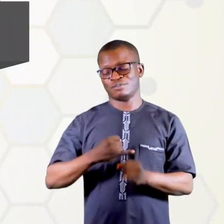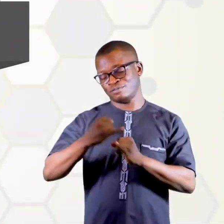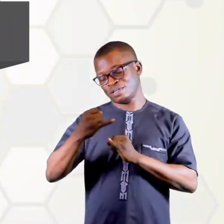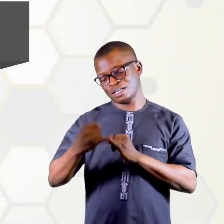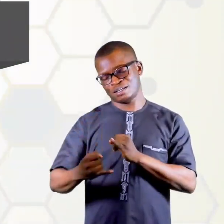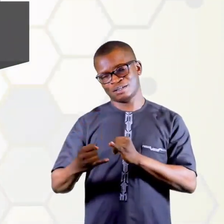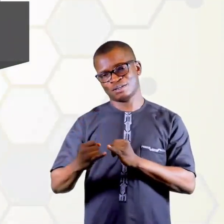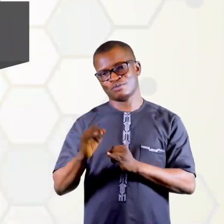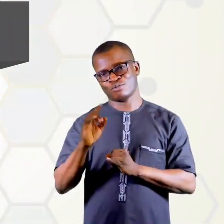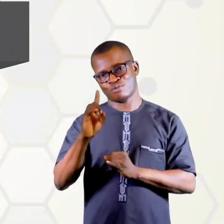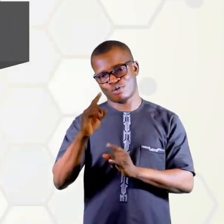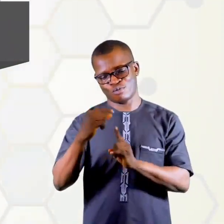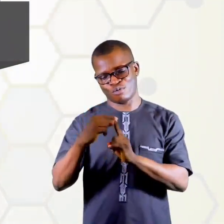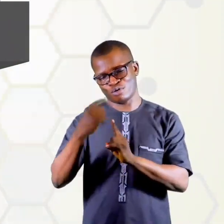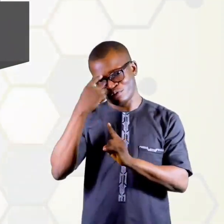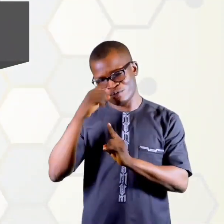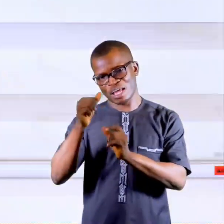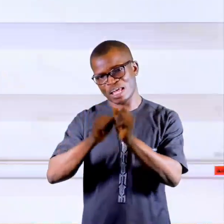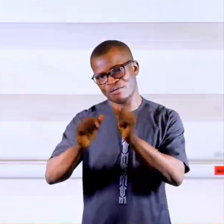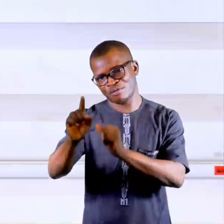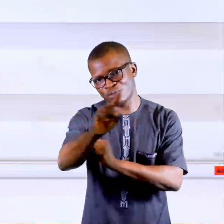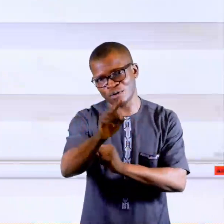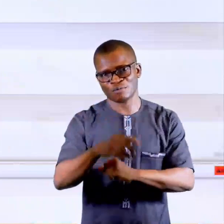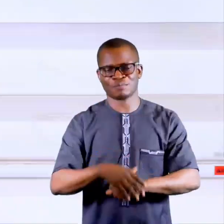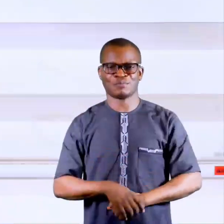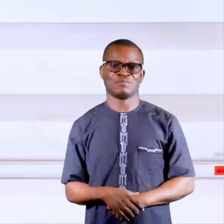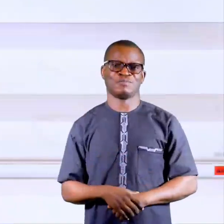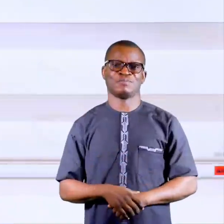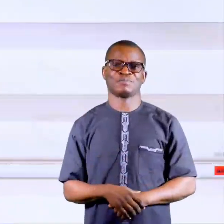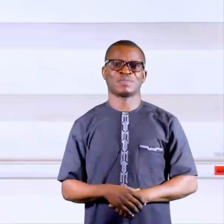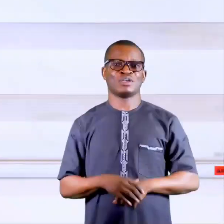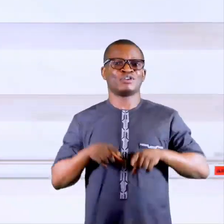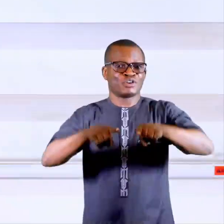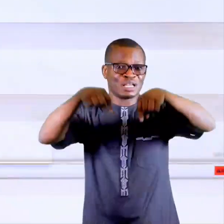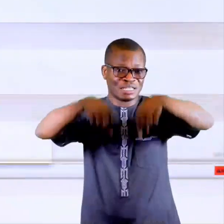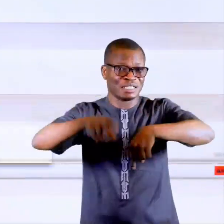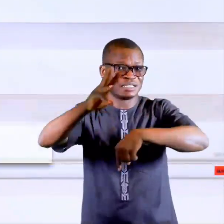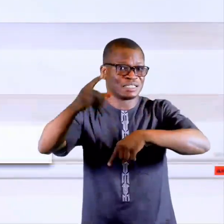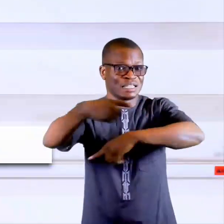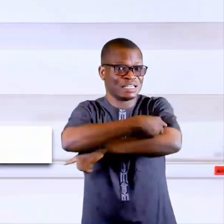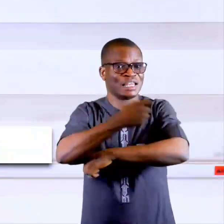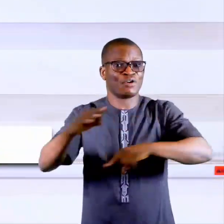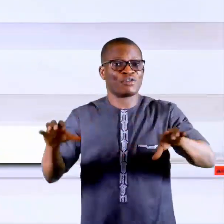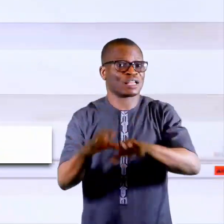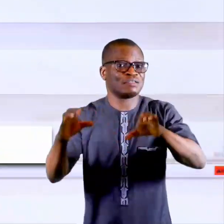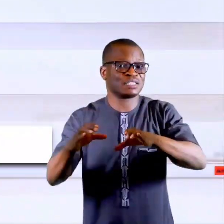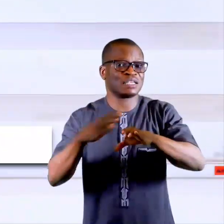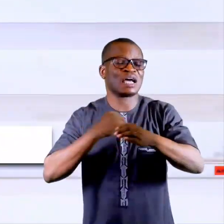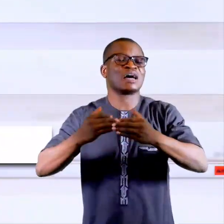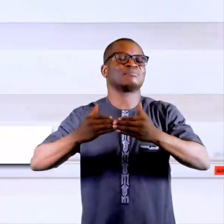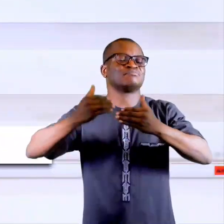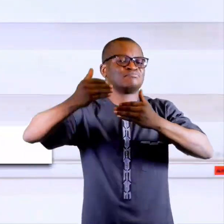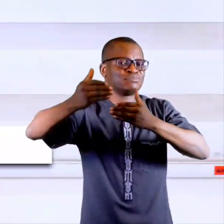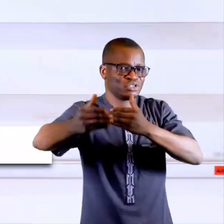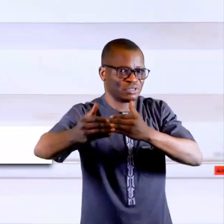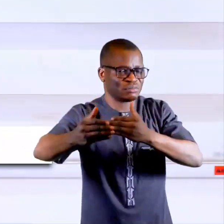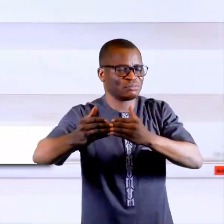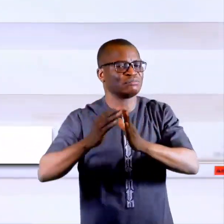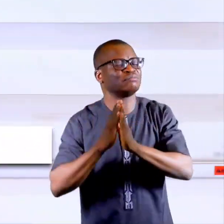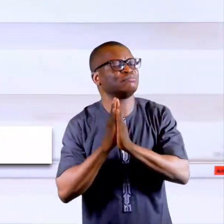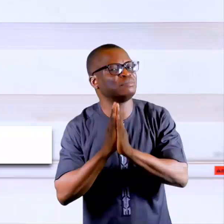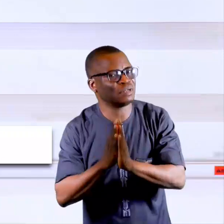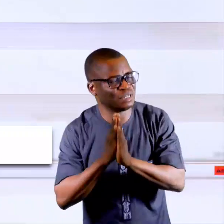Finally, here is a word for everyone. During these 16 days of activism and beyond, we